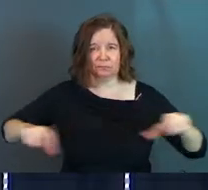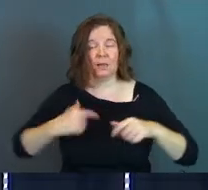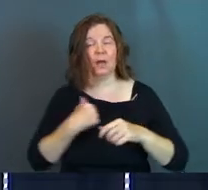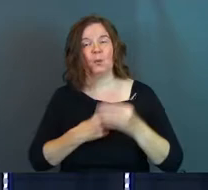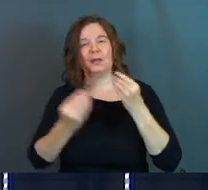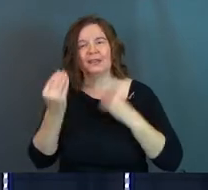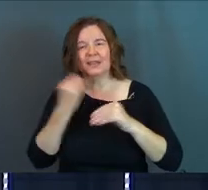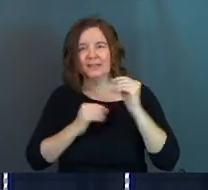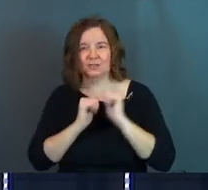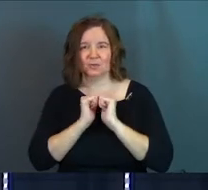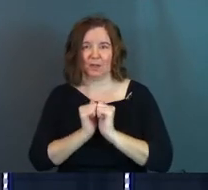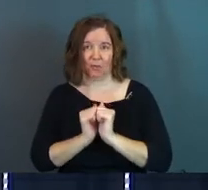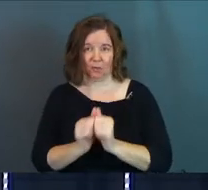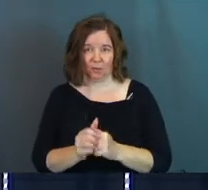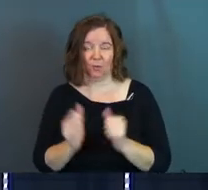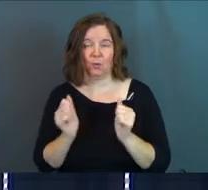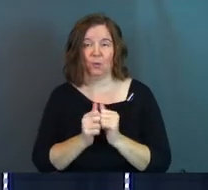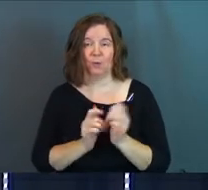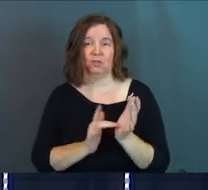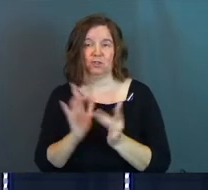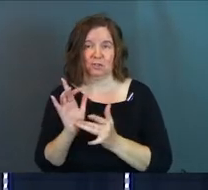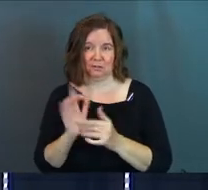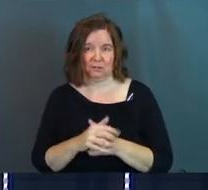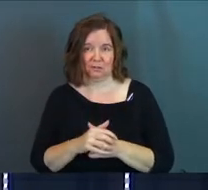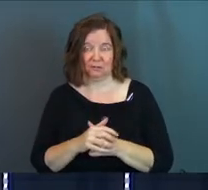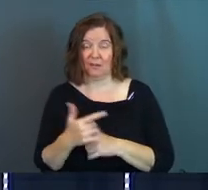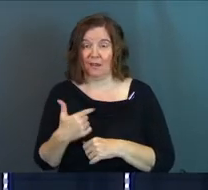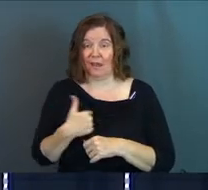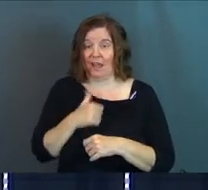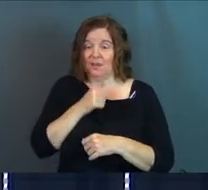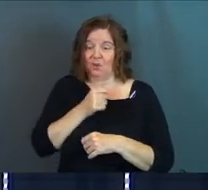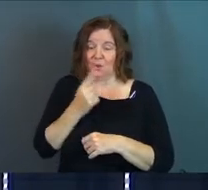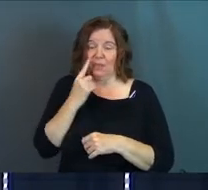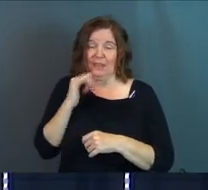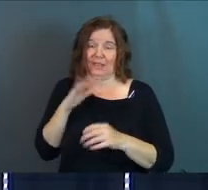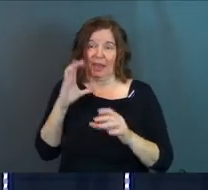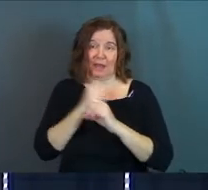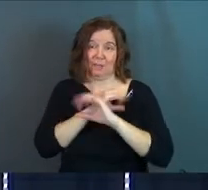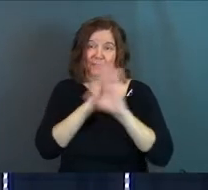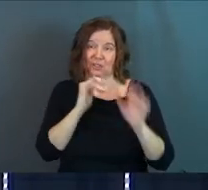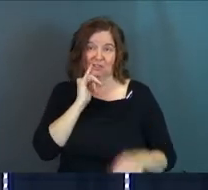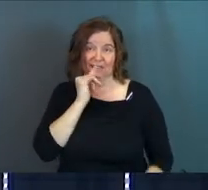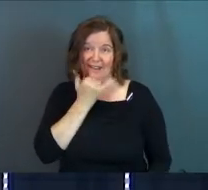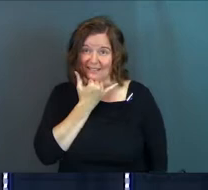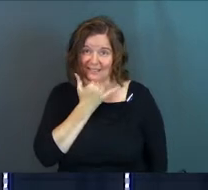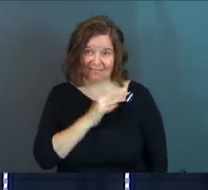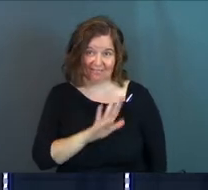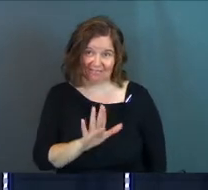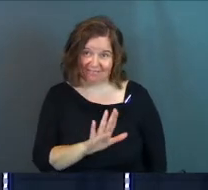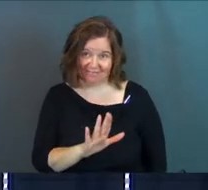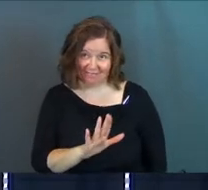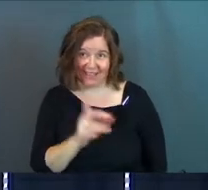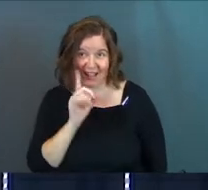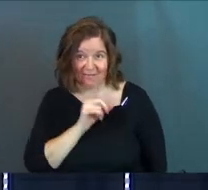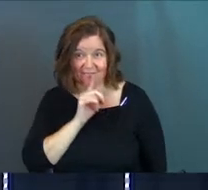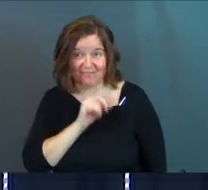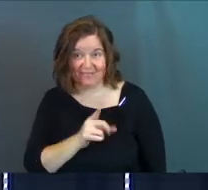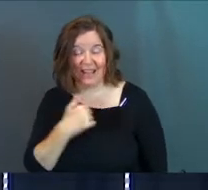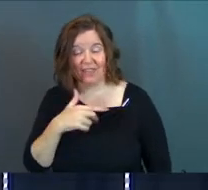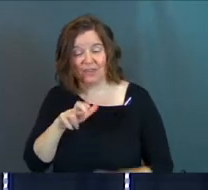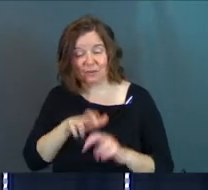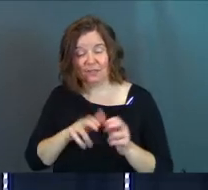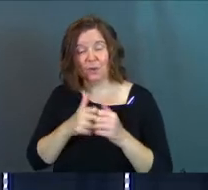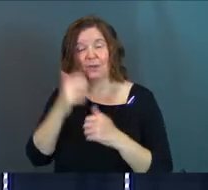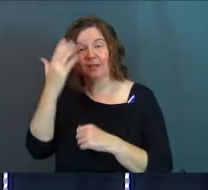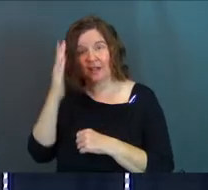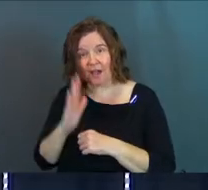And we eat together with Jesus. I don't think that picture's an accident. I think we're sitting down